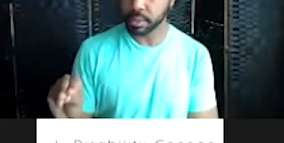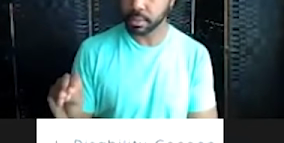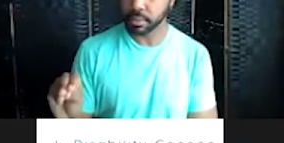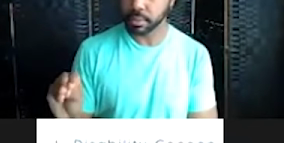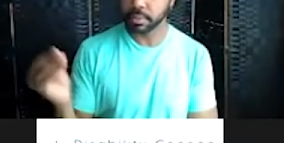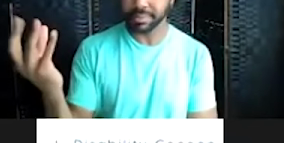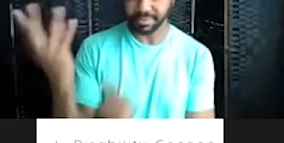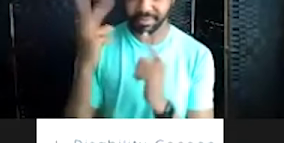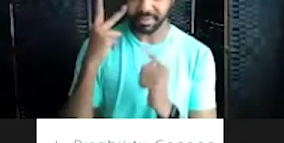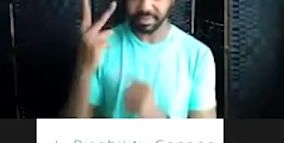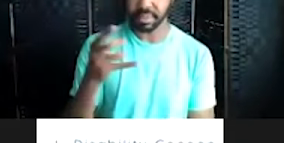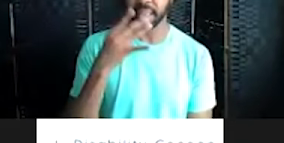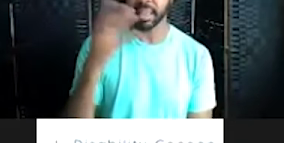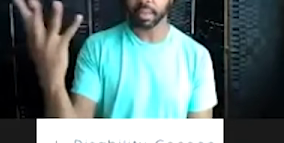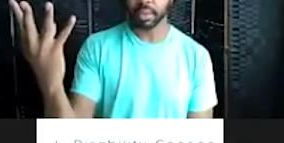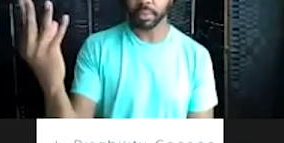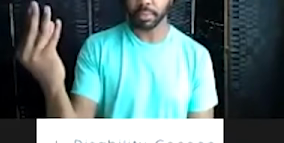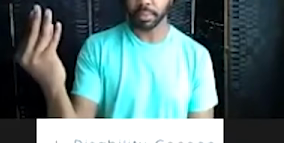Okay.